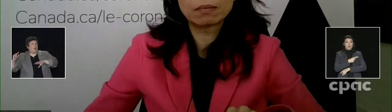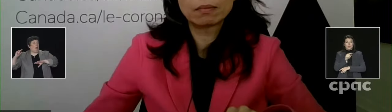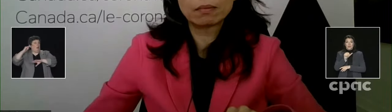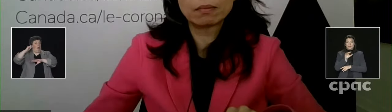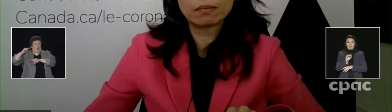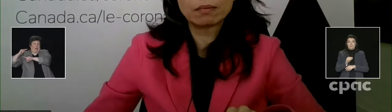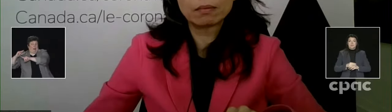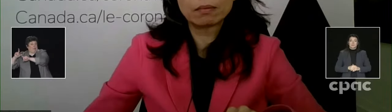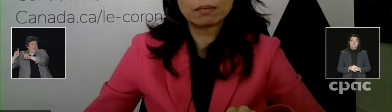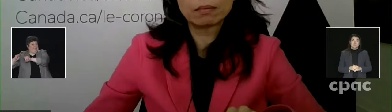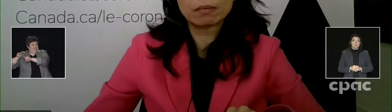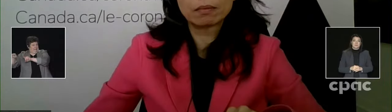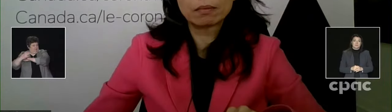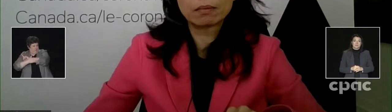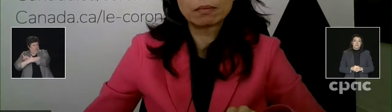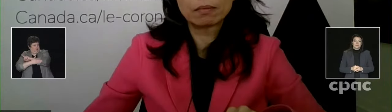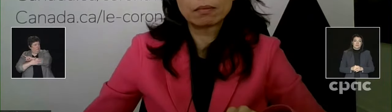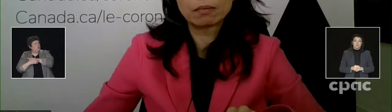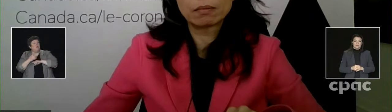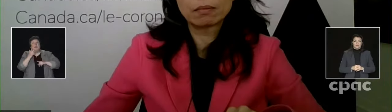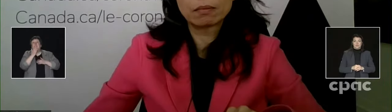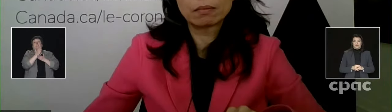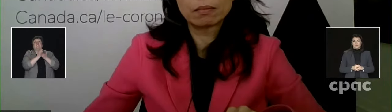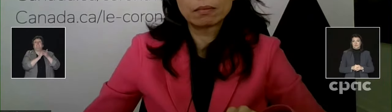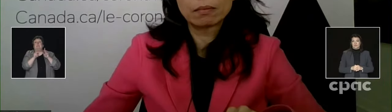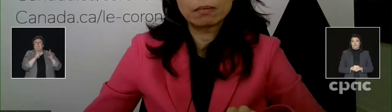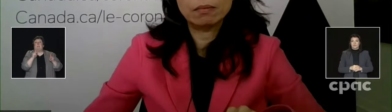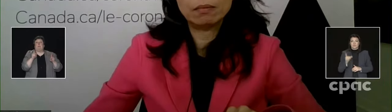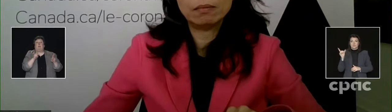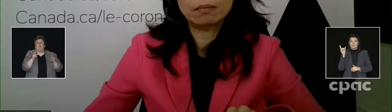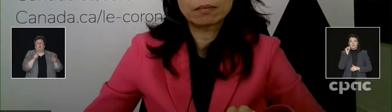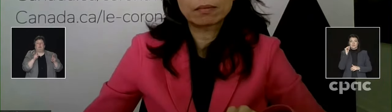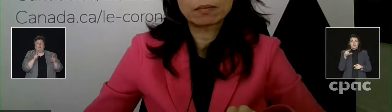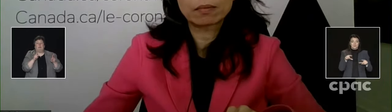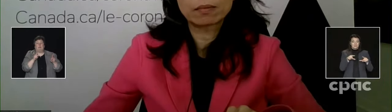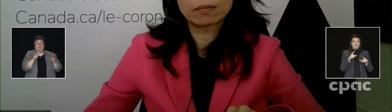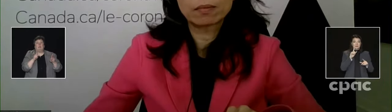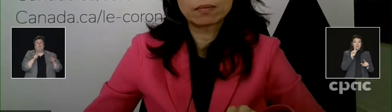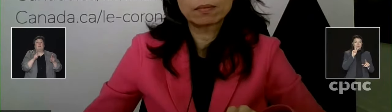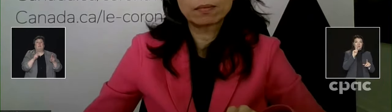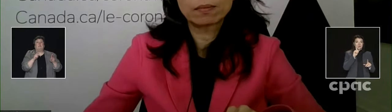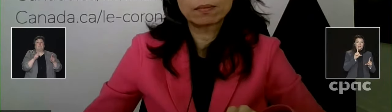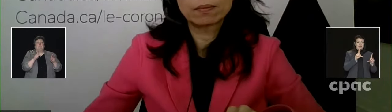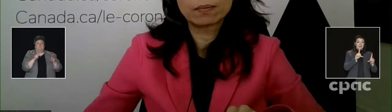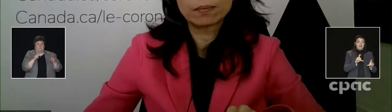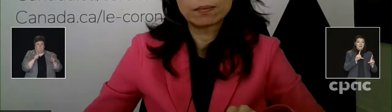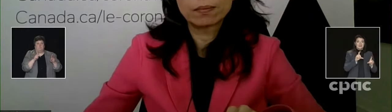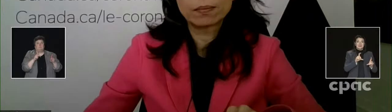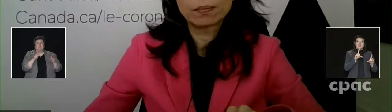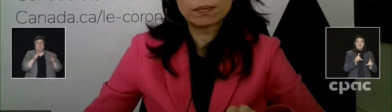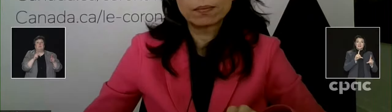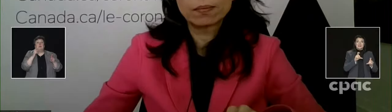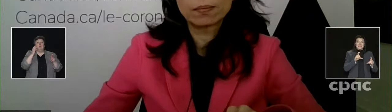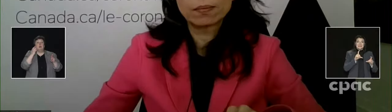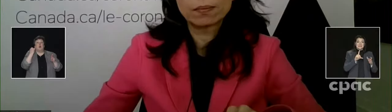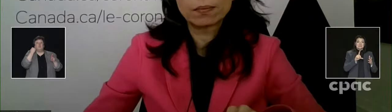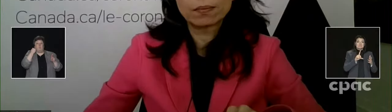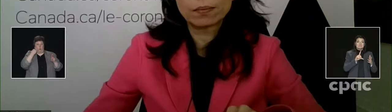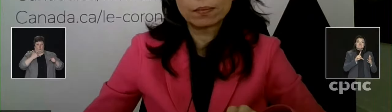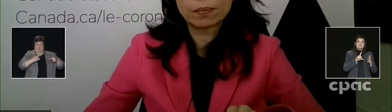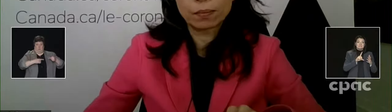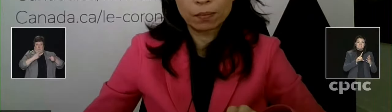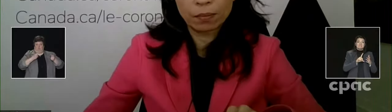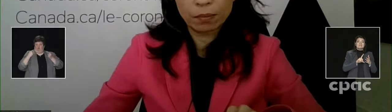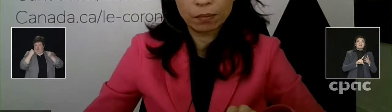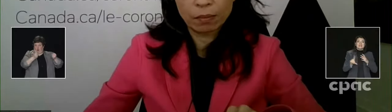week. I've heard from members of the public who are wondering, for crossing the land border into